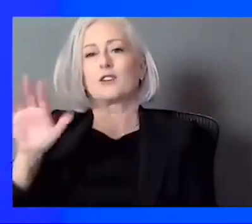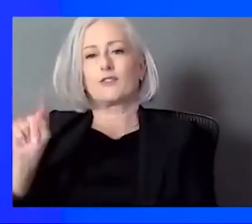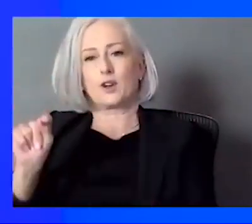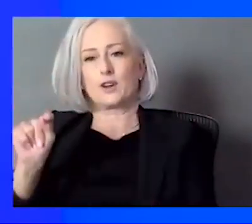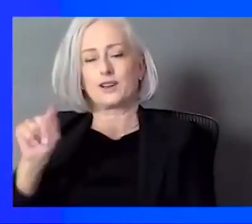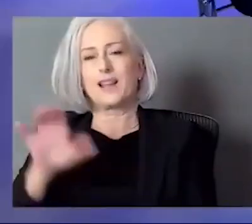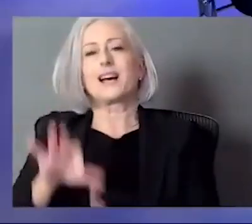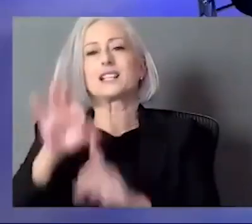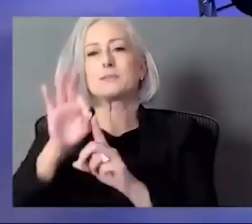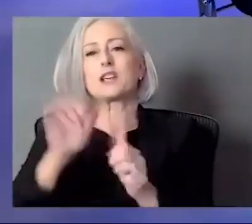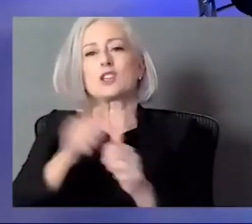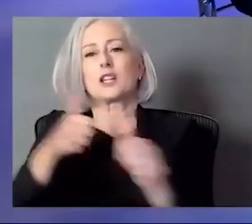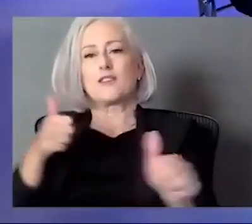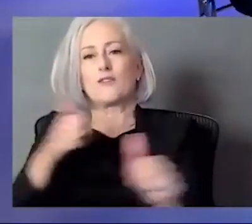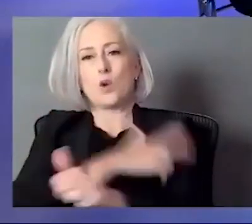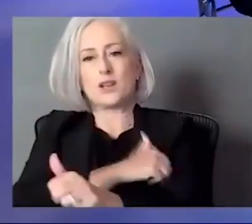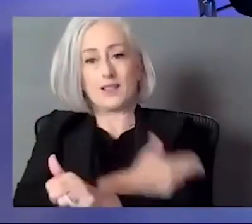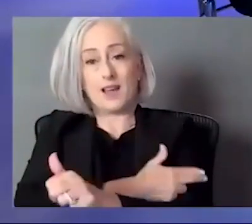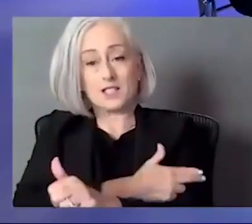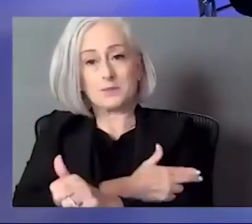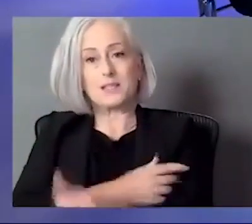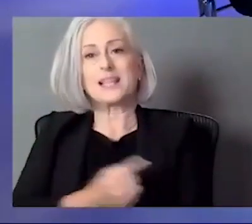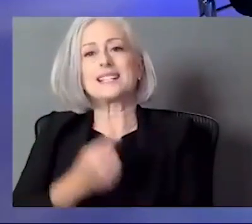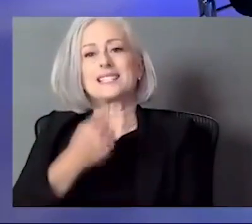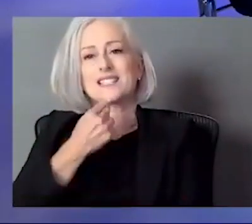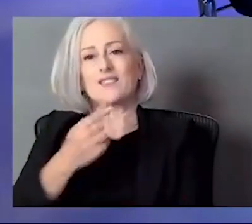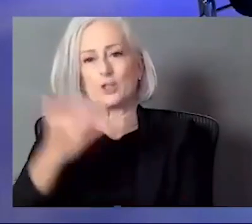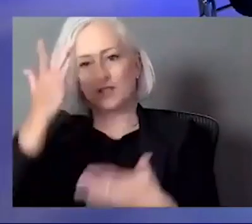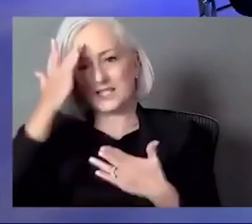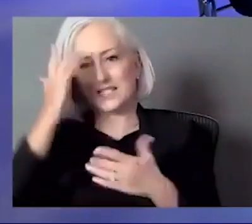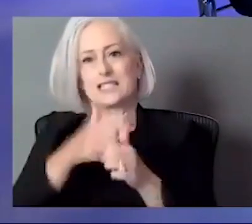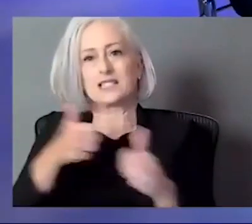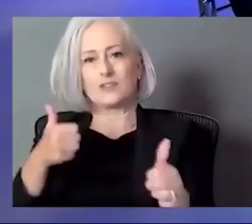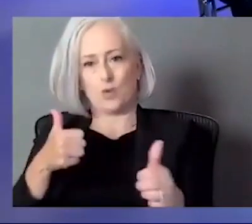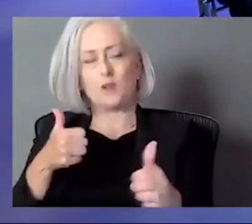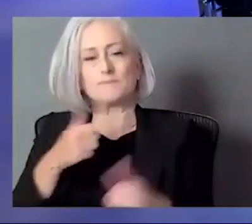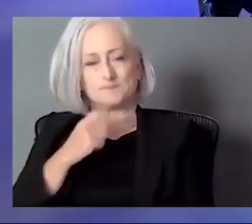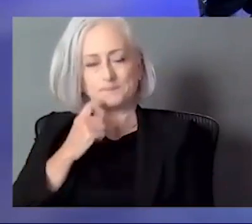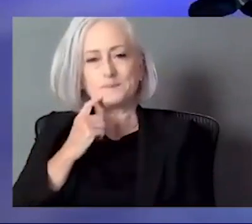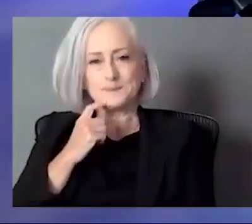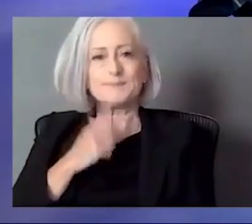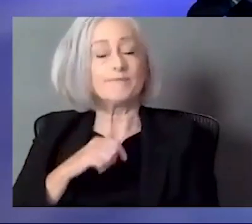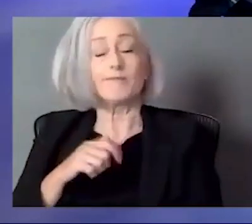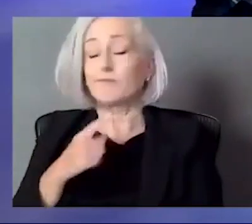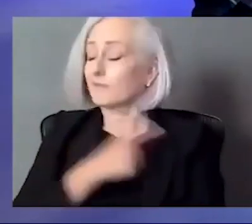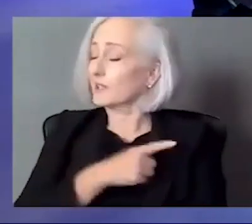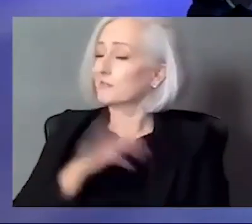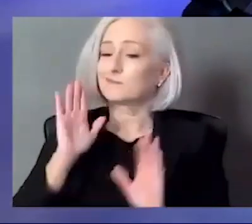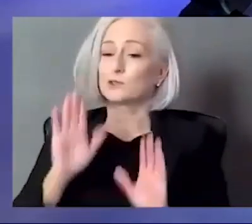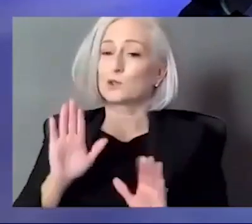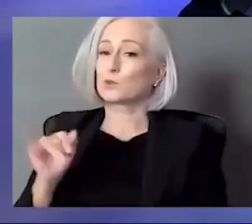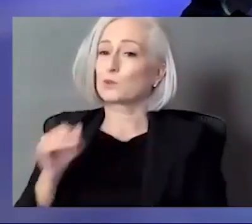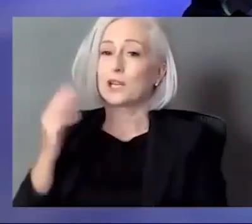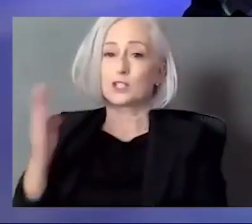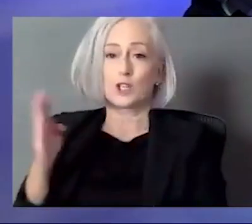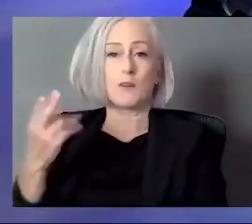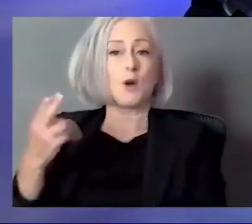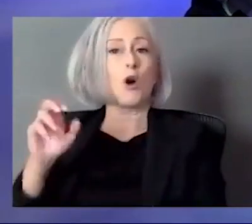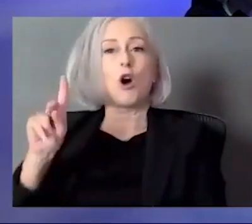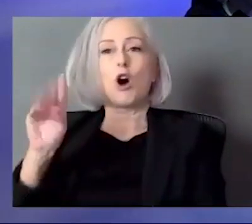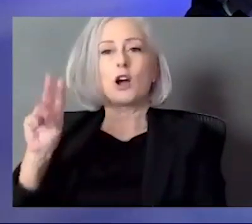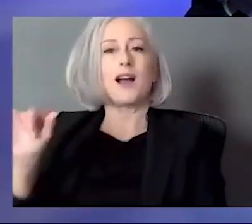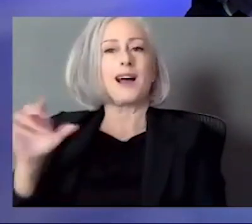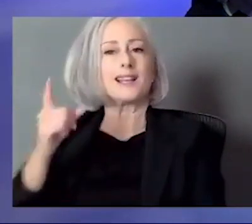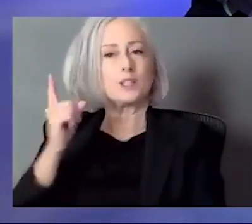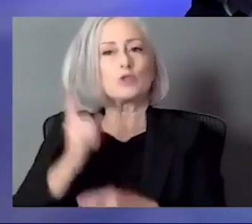disease. Coming back to vaccination, nothing to add. Nothing to add. No, he said it. He does a great job. Hawkeye is exactly right. You know, the answer